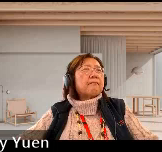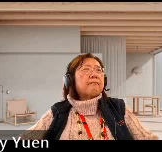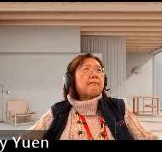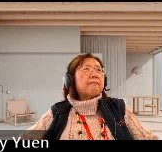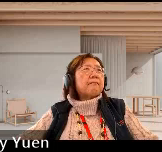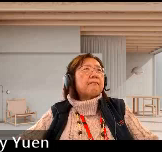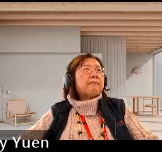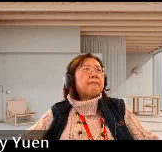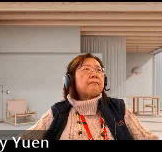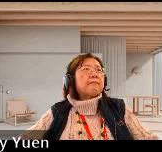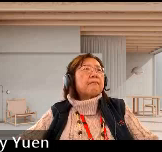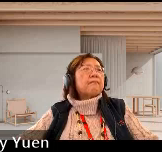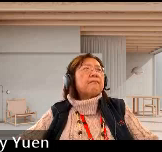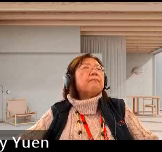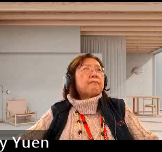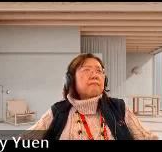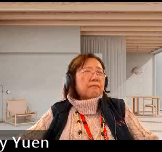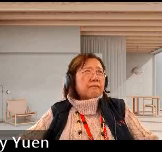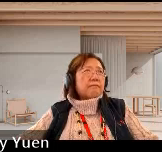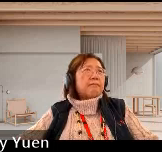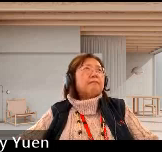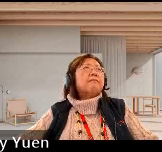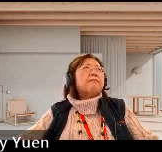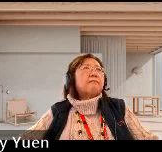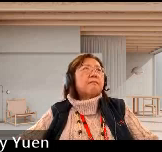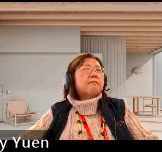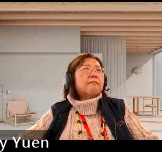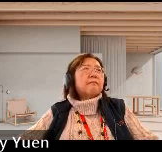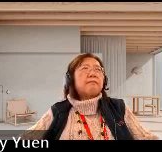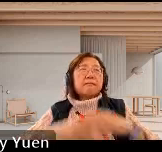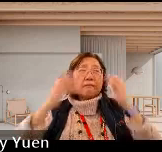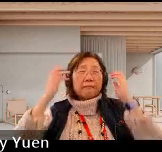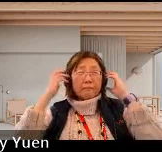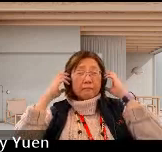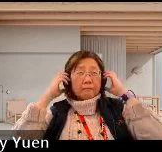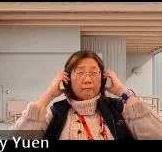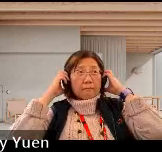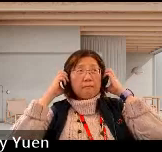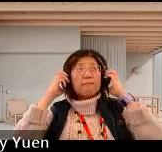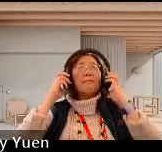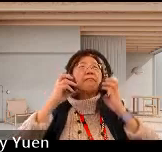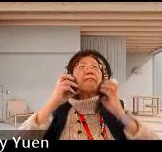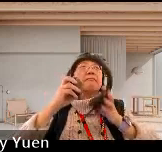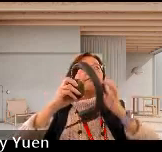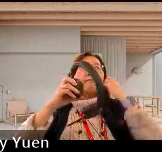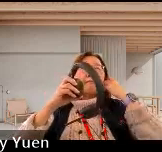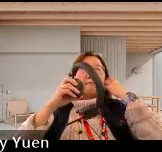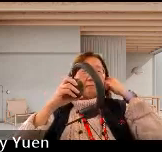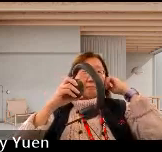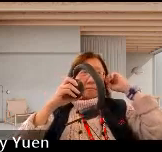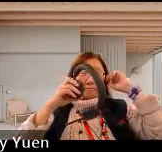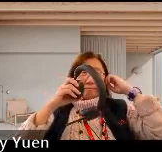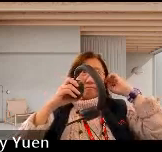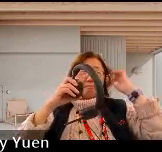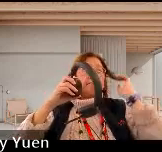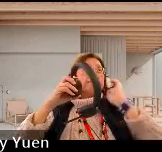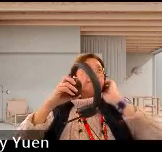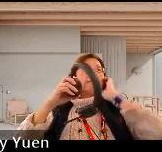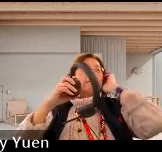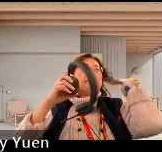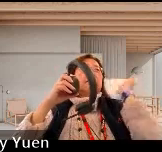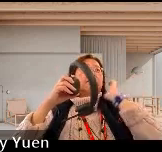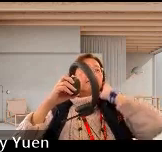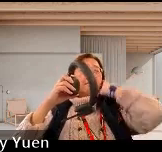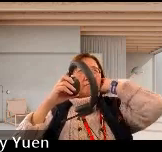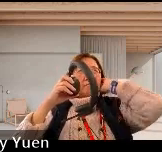how performance might be informing where the capacity and the changes in cognition might be. And that information can be really helpful, particularly in